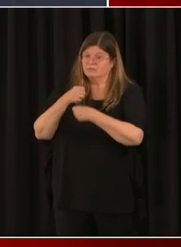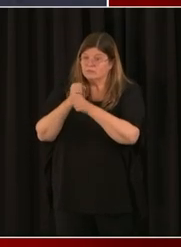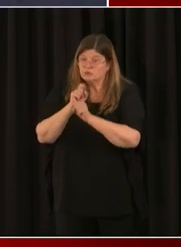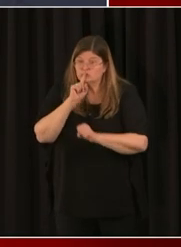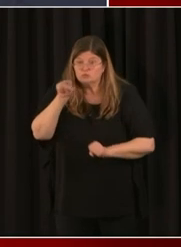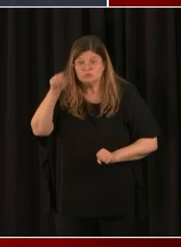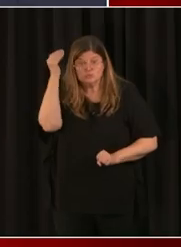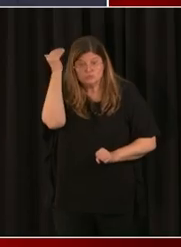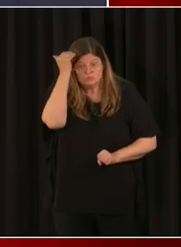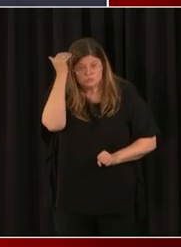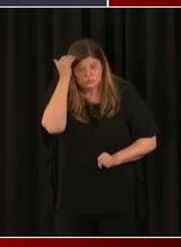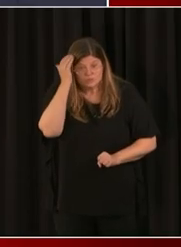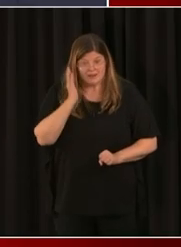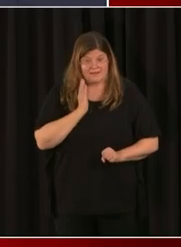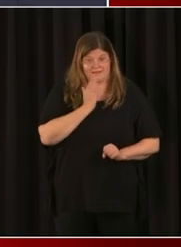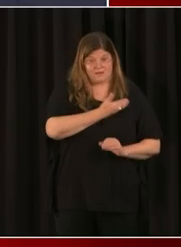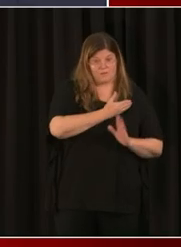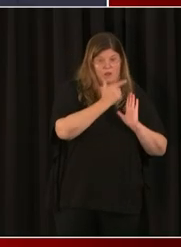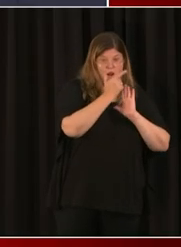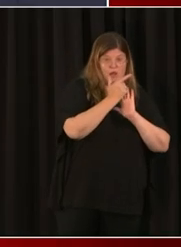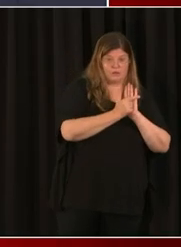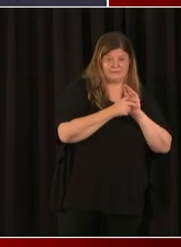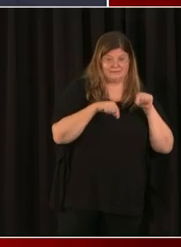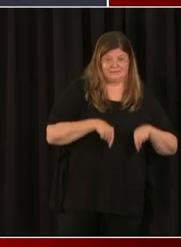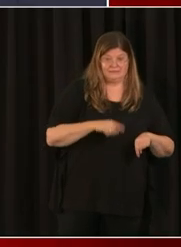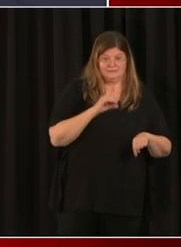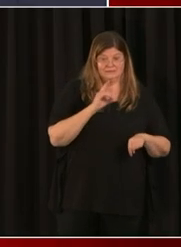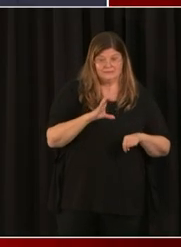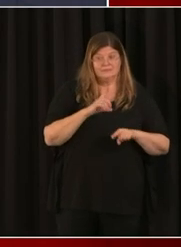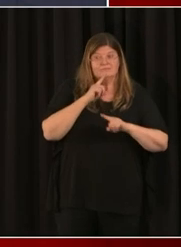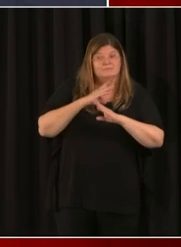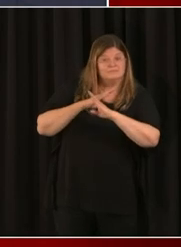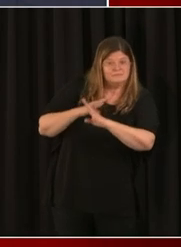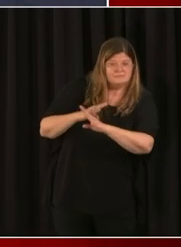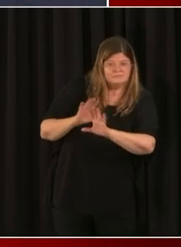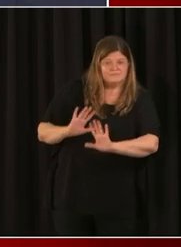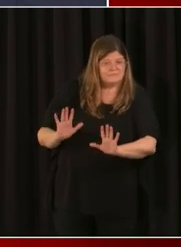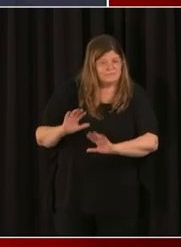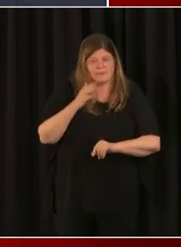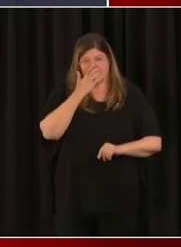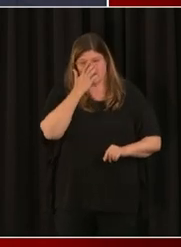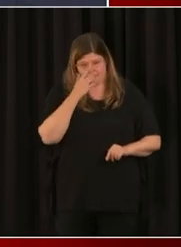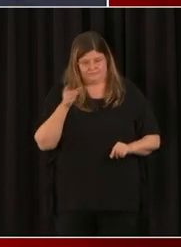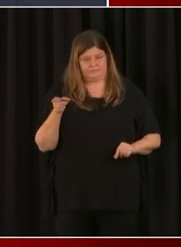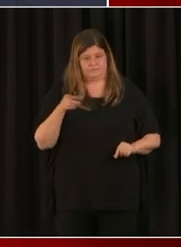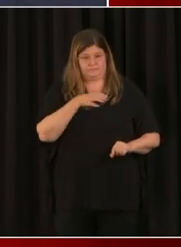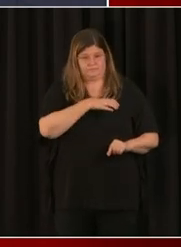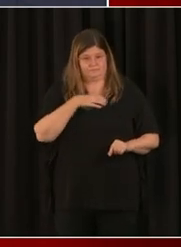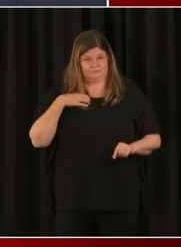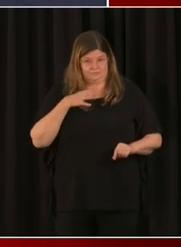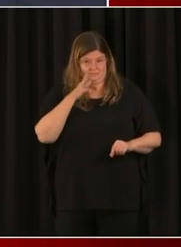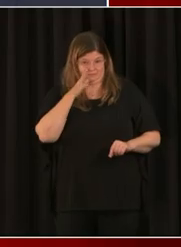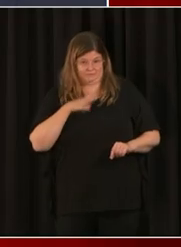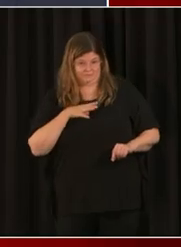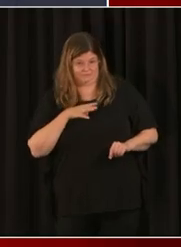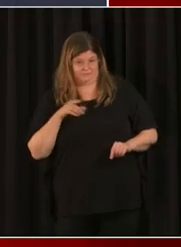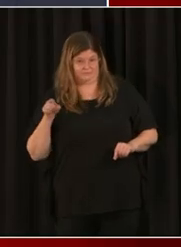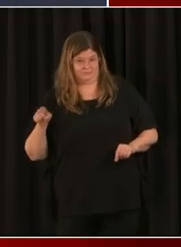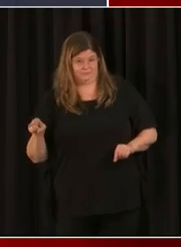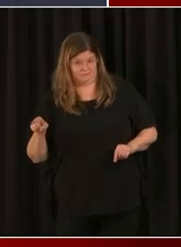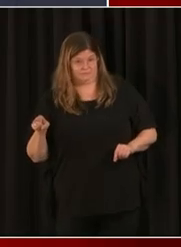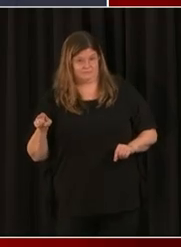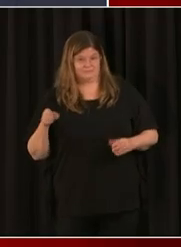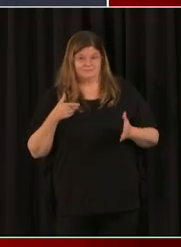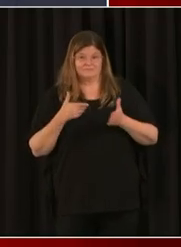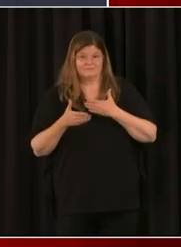she is aware of what the laws of the District of Columbia are, what the restrictions are, and that Congresswoman,